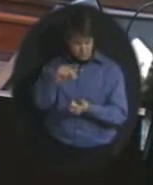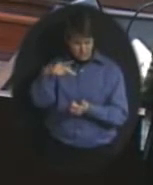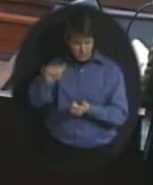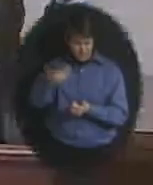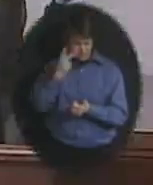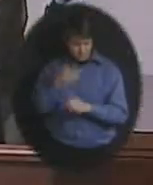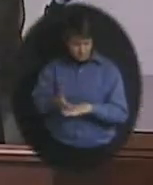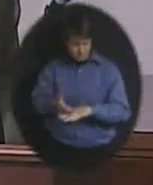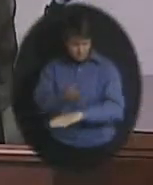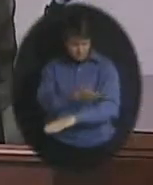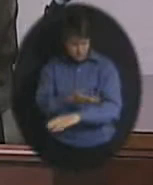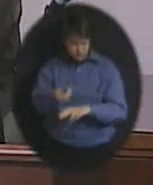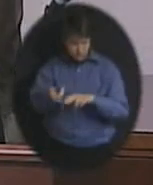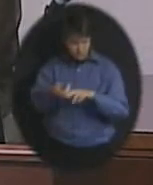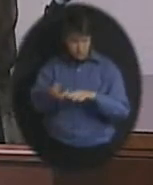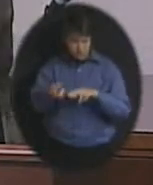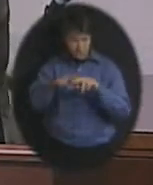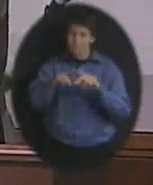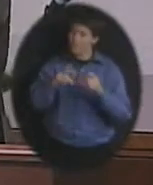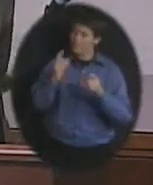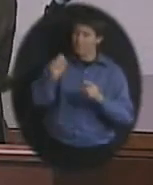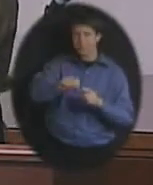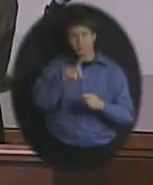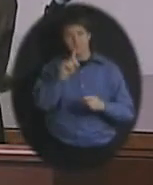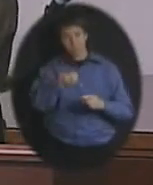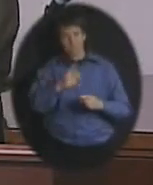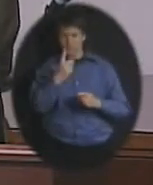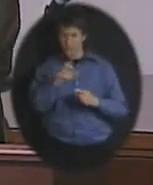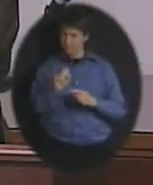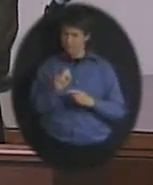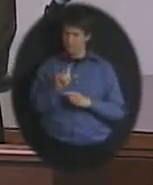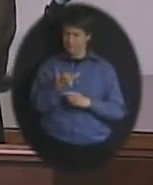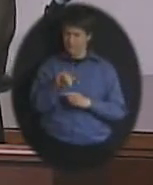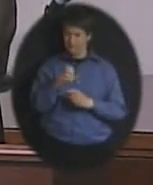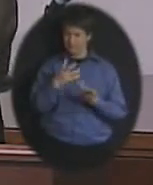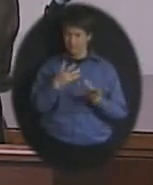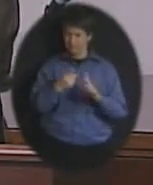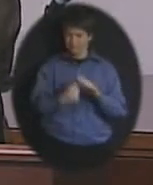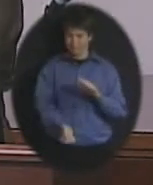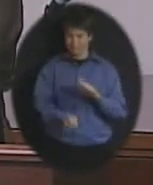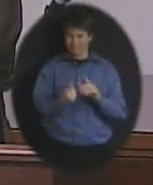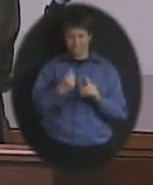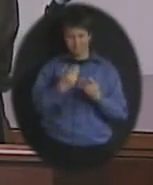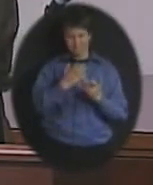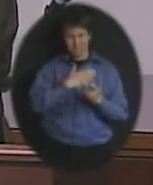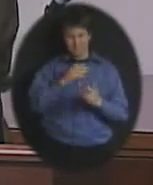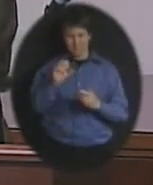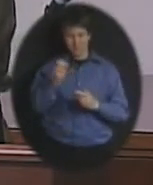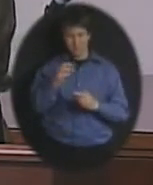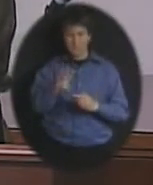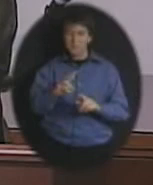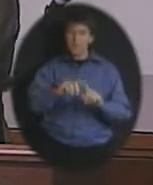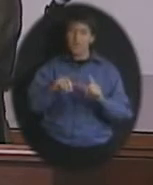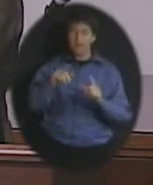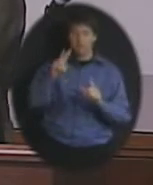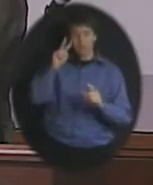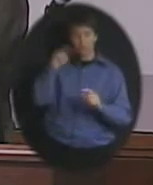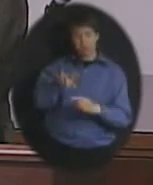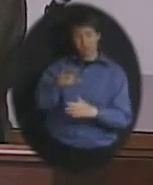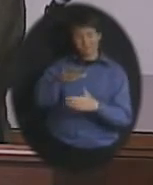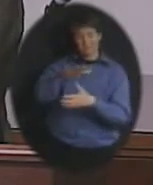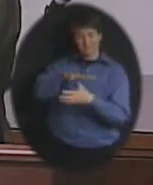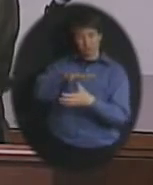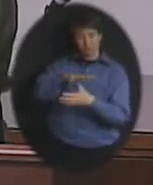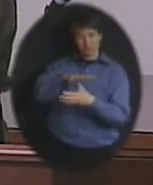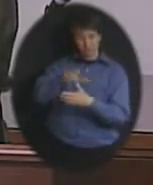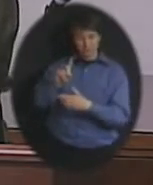the slides that for some reason disappeared from my slideshow was a look at our senior data, and it indicates